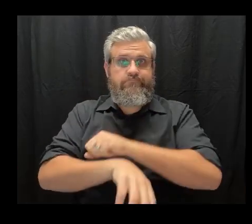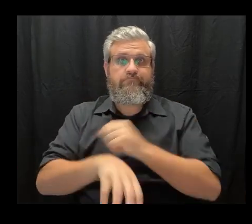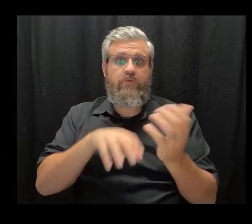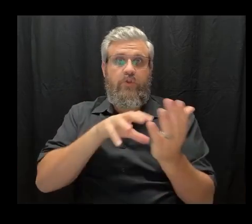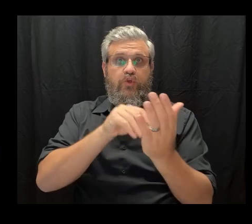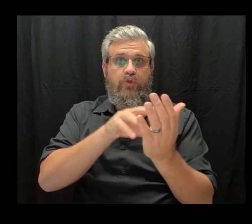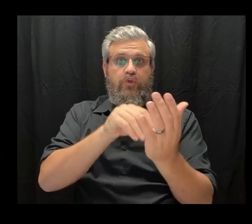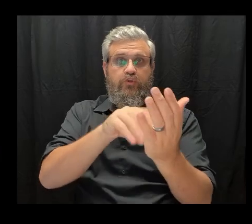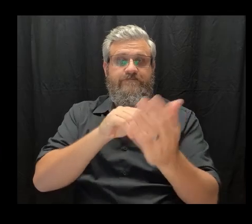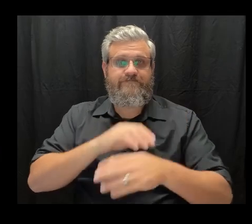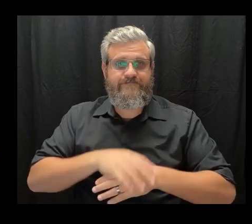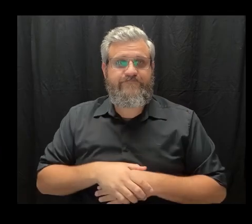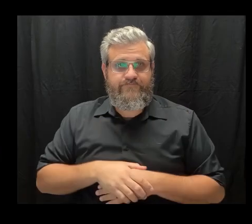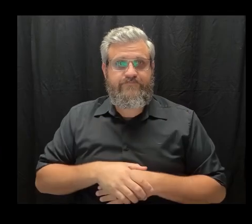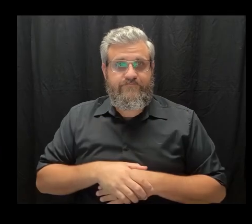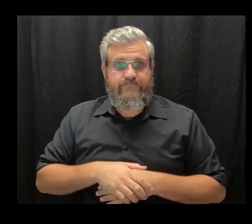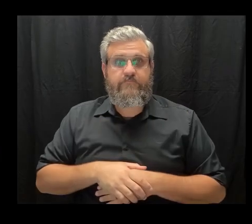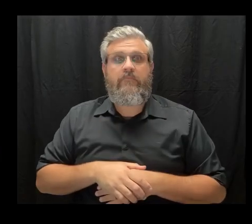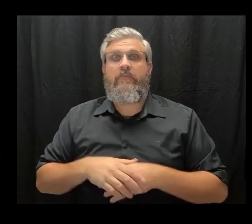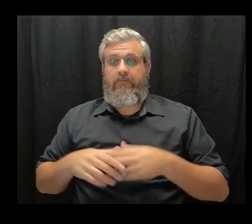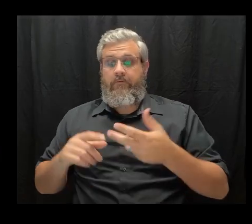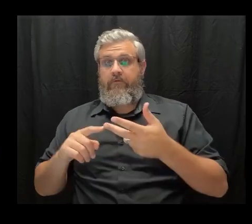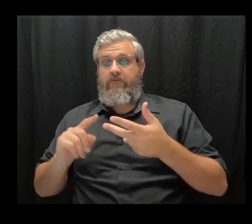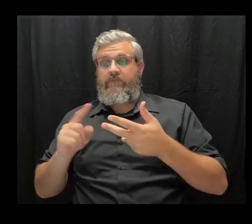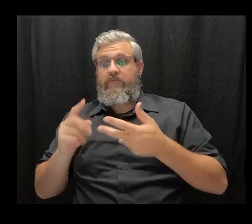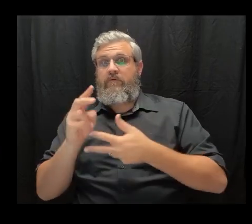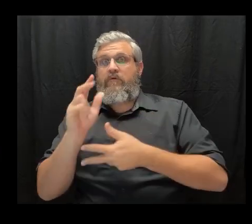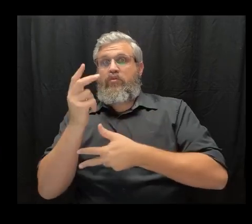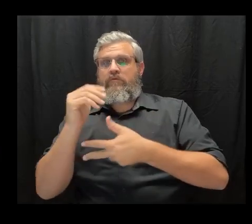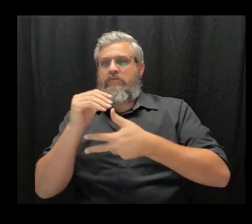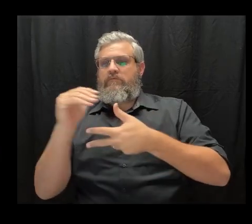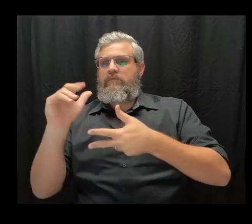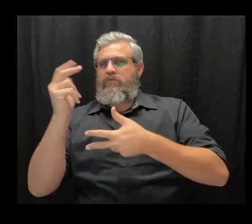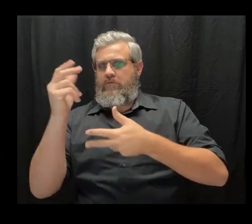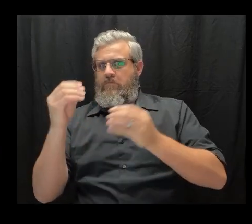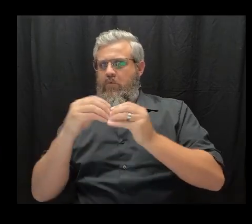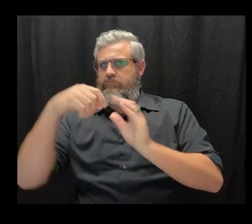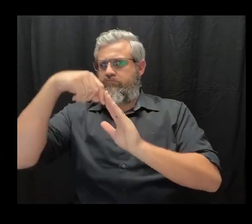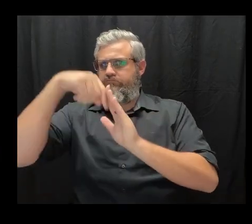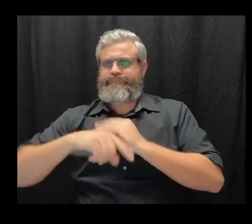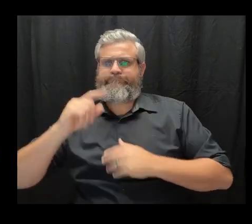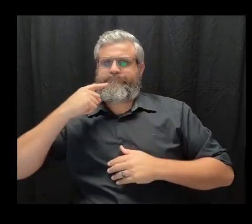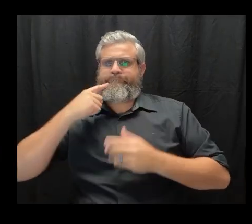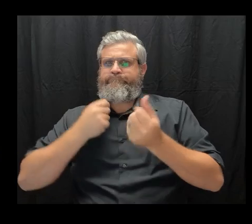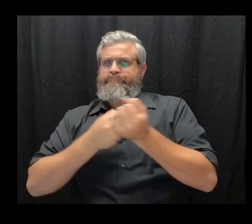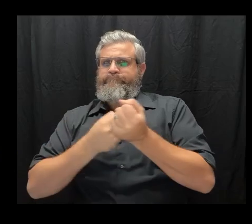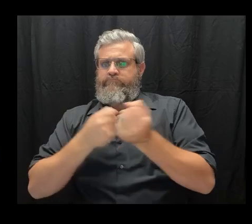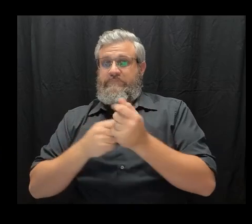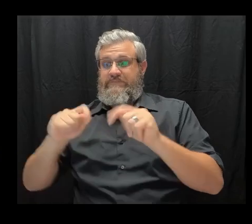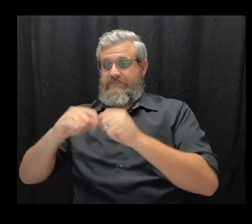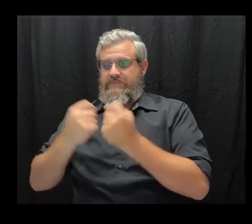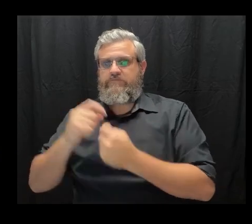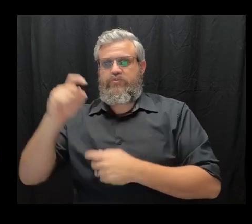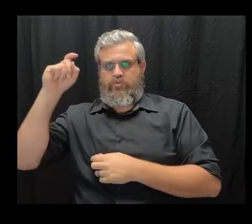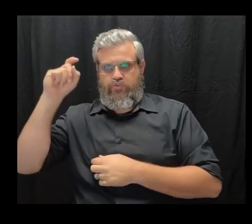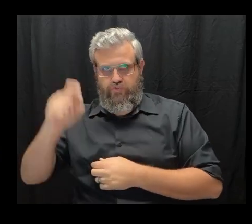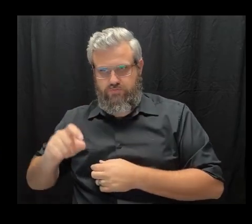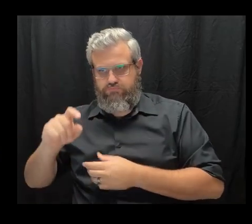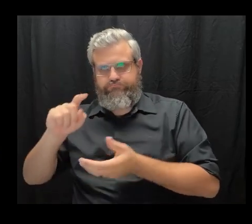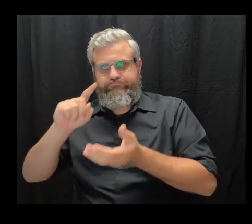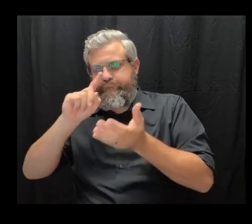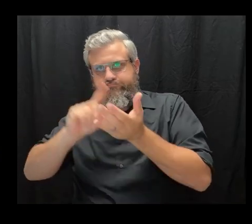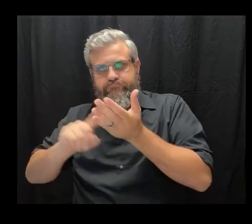At the more intensive levels of support, or Tier 3, teams should consider conducting comprehensive functional behavioral